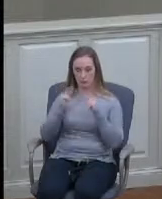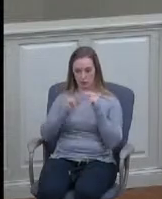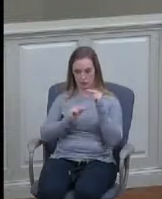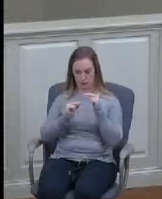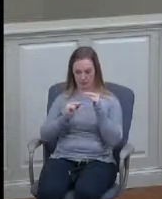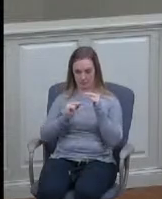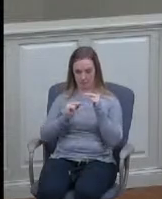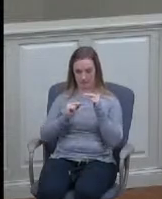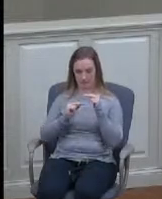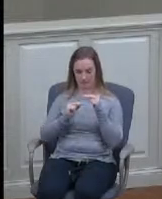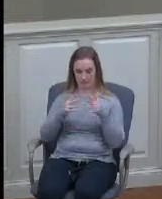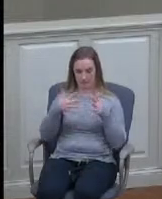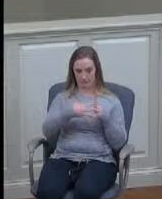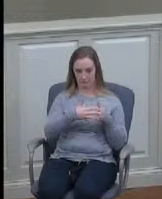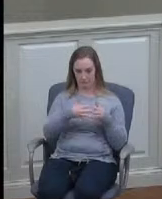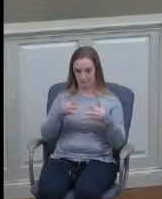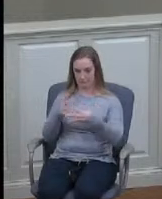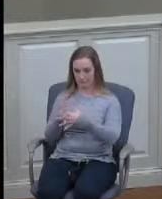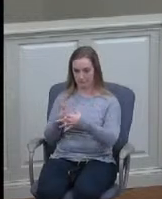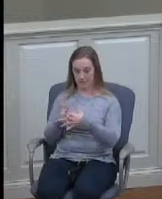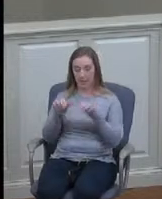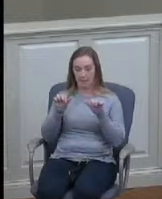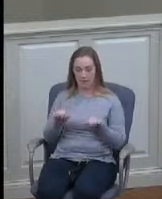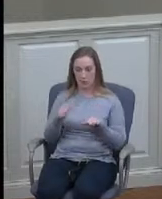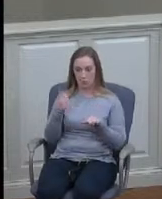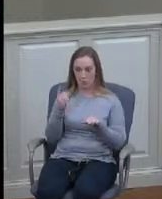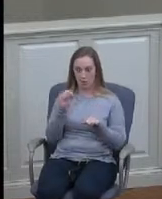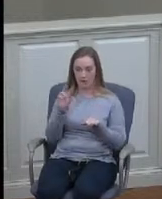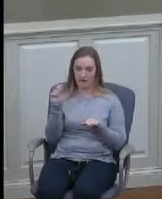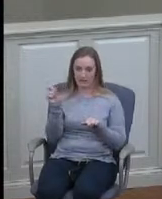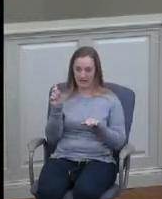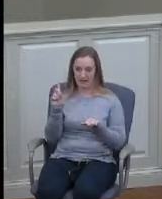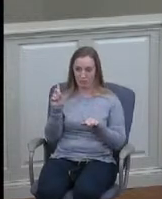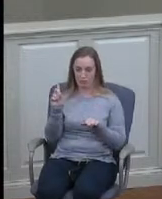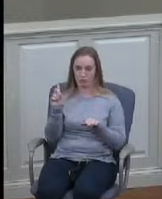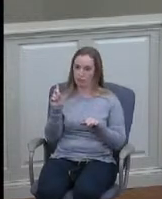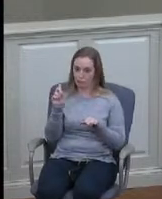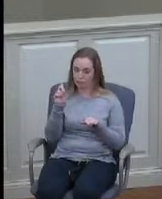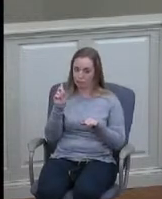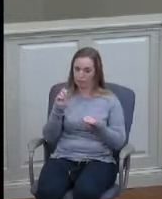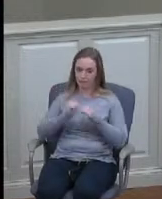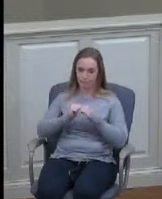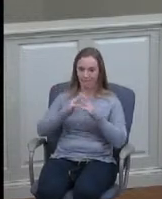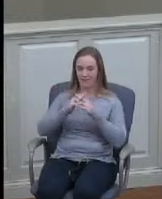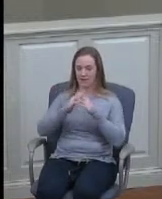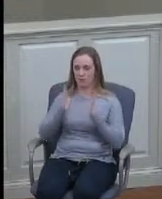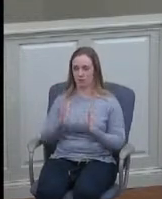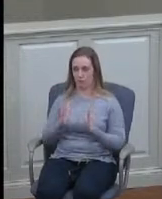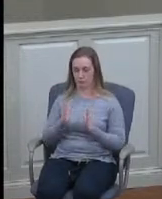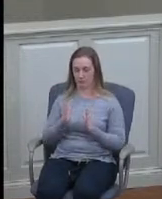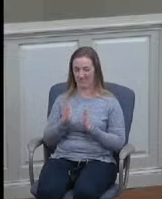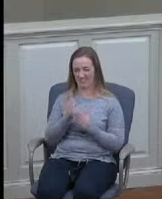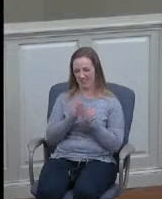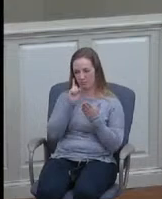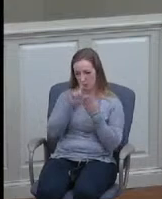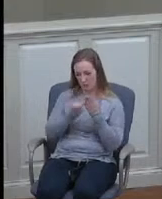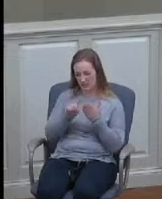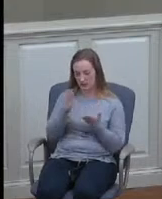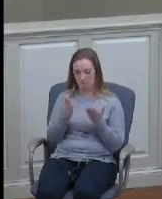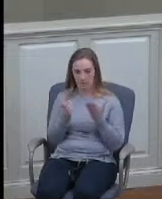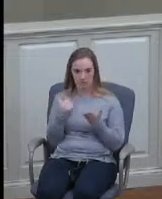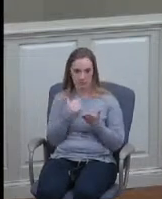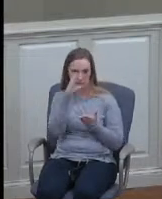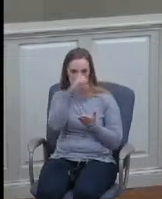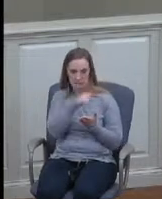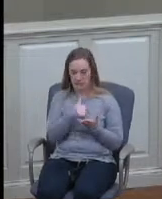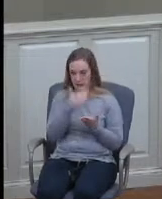Potentially one of Danville's founders through some research that had been done, but who knows? That could be speculation for